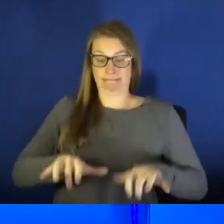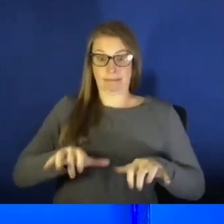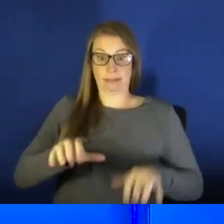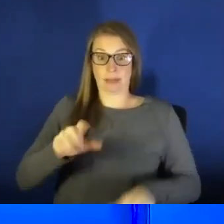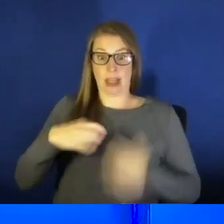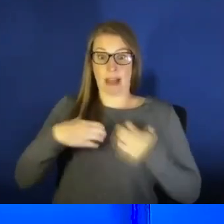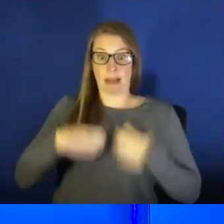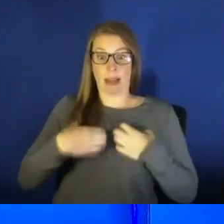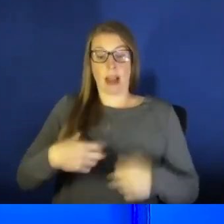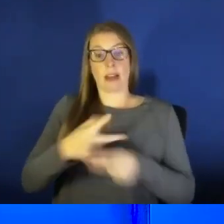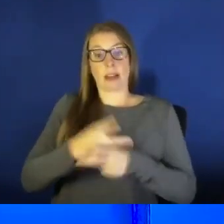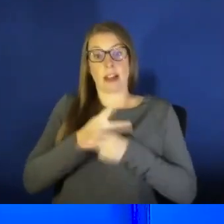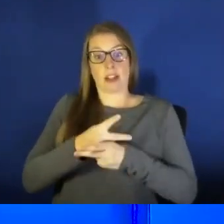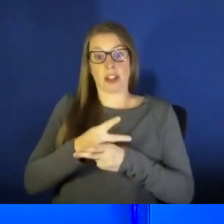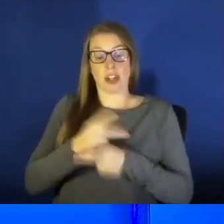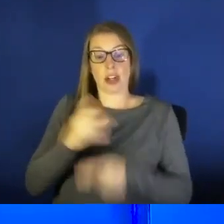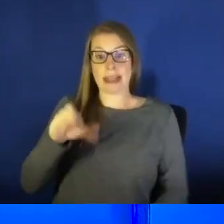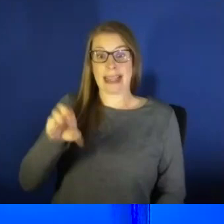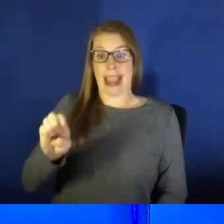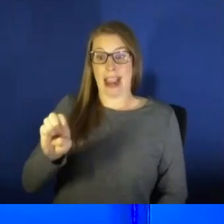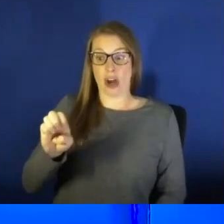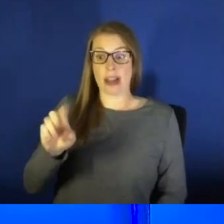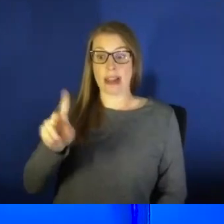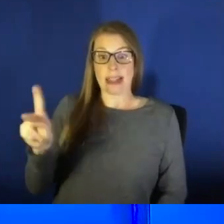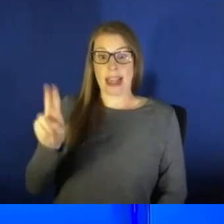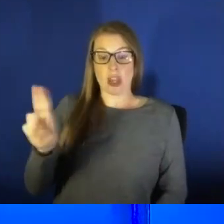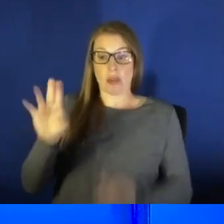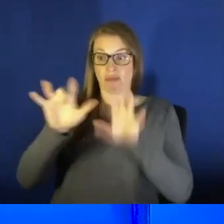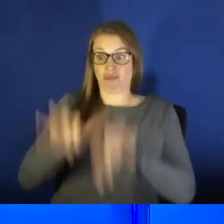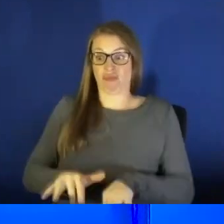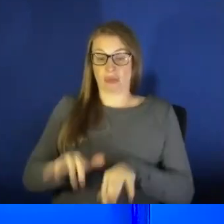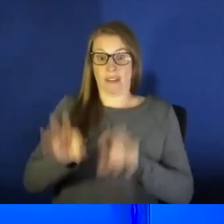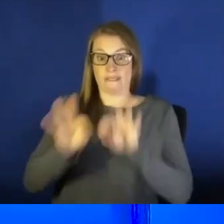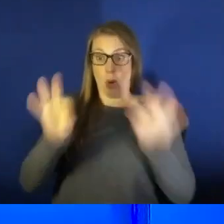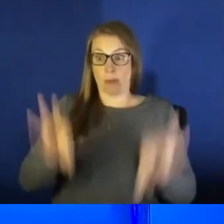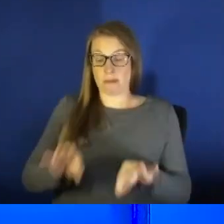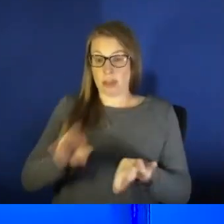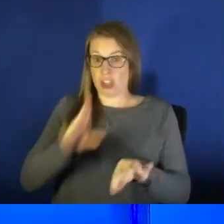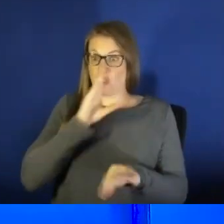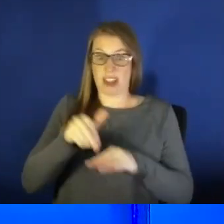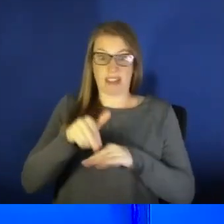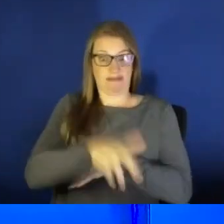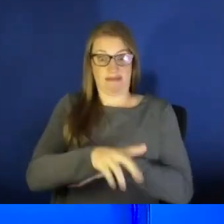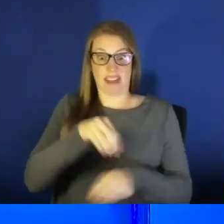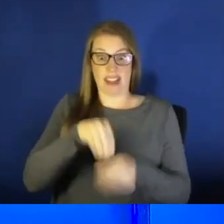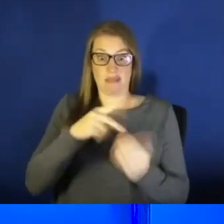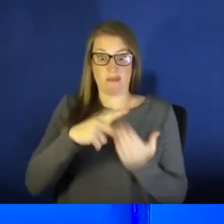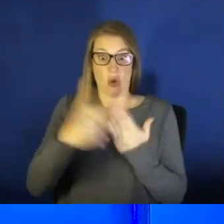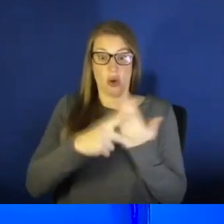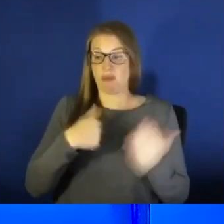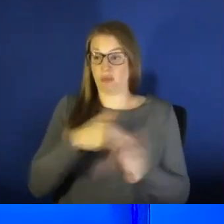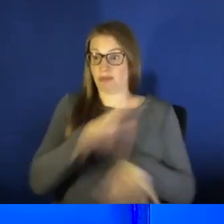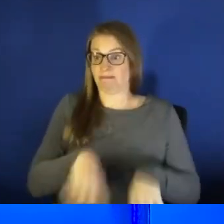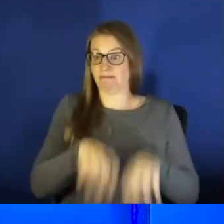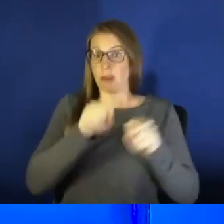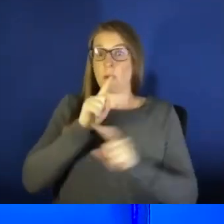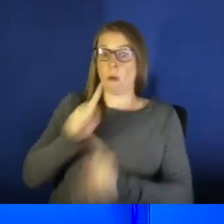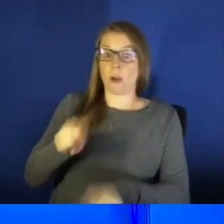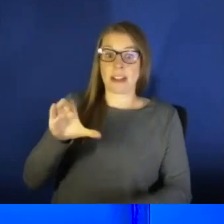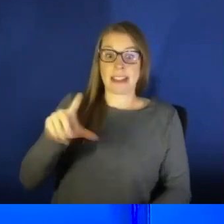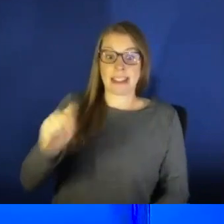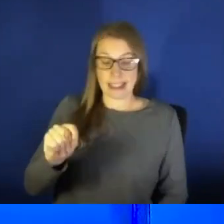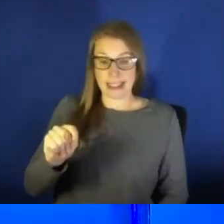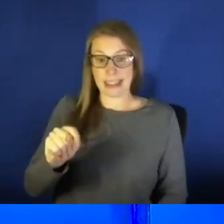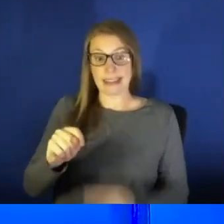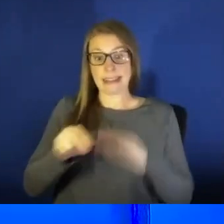Care KU, and you can actually fill out a form and get referred directly into the program, and we'll take it from there. We'll order your CT scan, and we'll